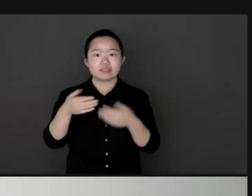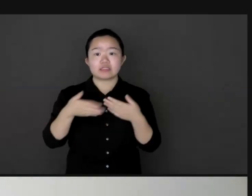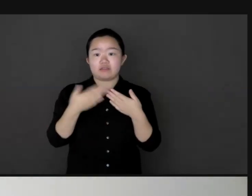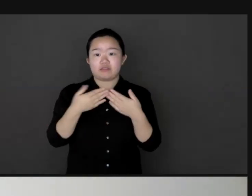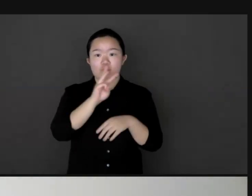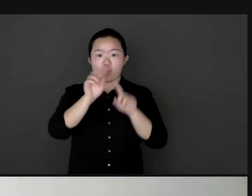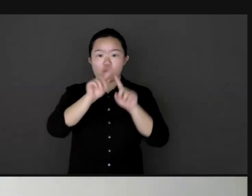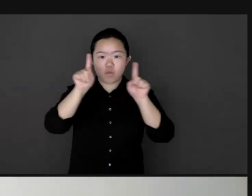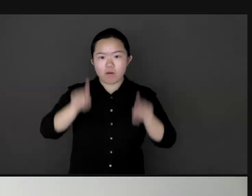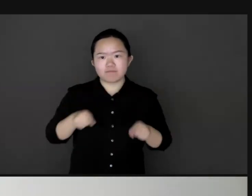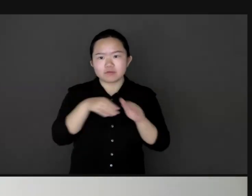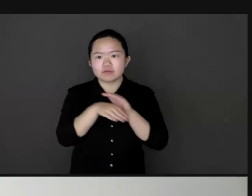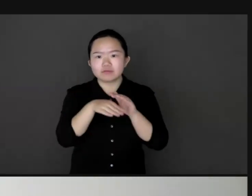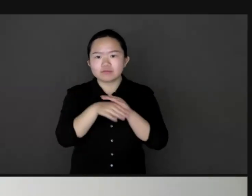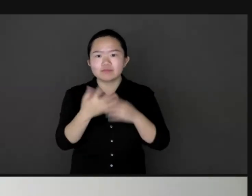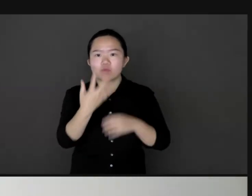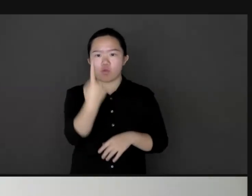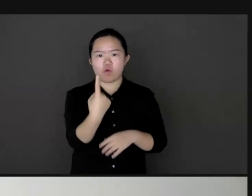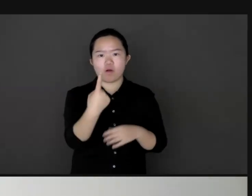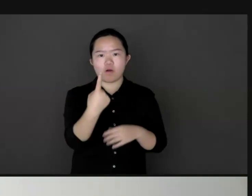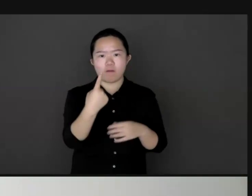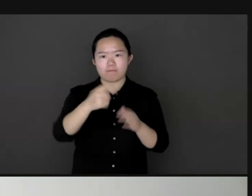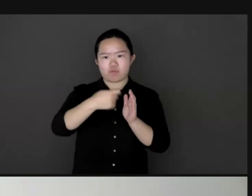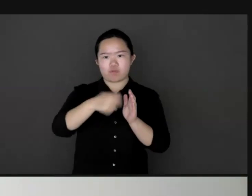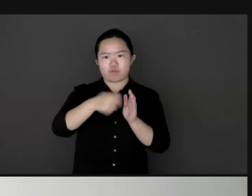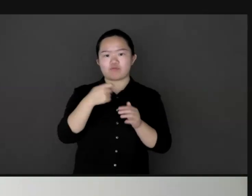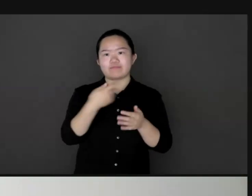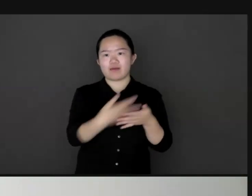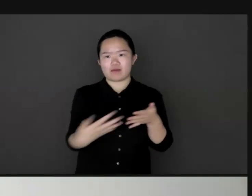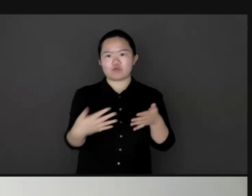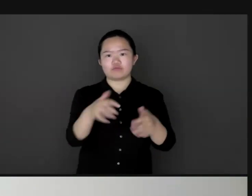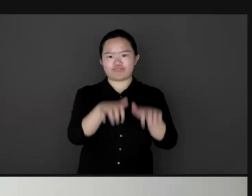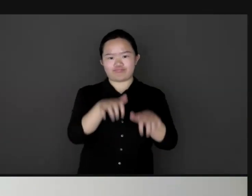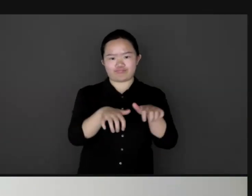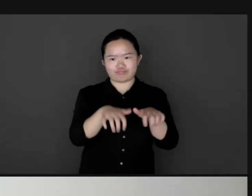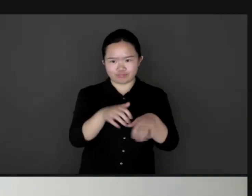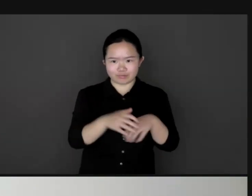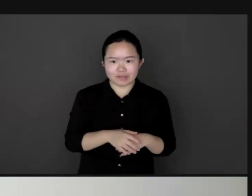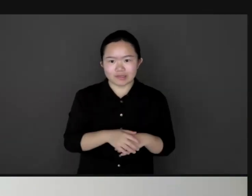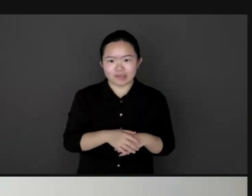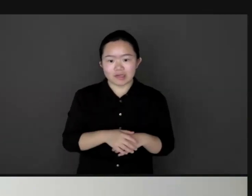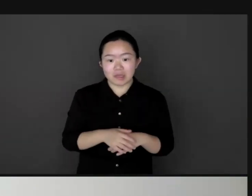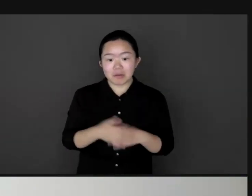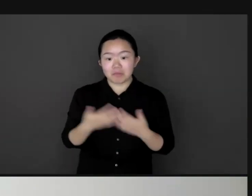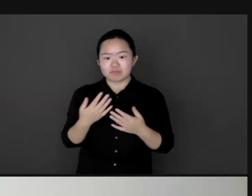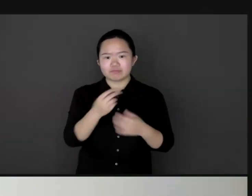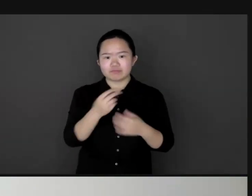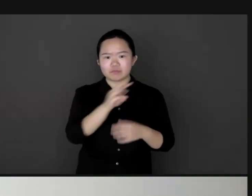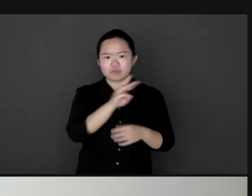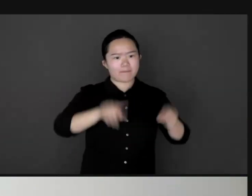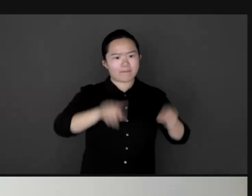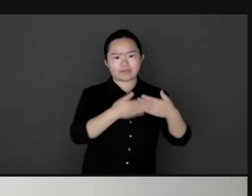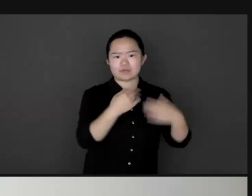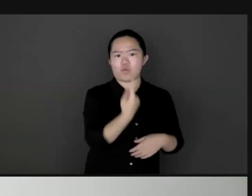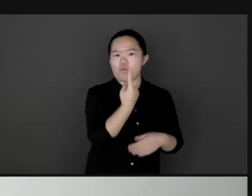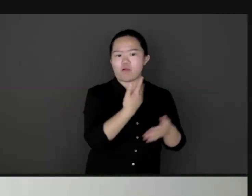If you have an accessible website, you can import a lot of the content in an app. And if you do it technically well, it's